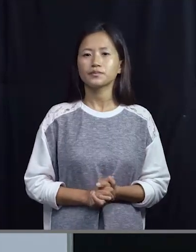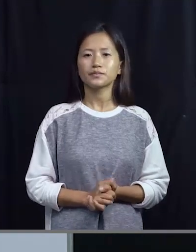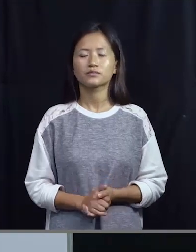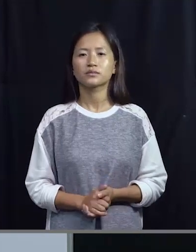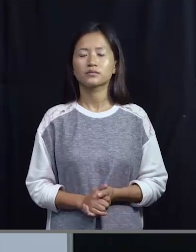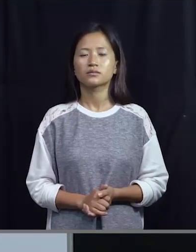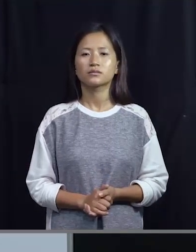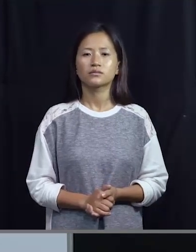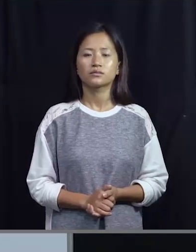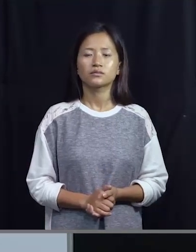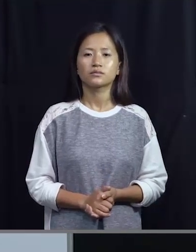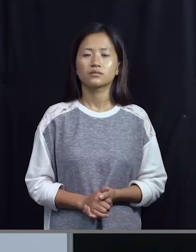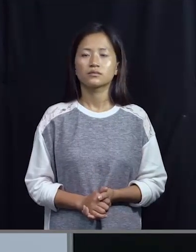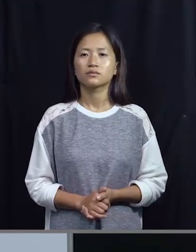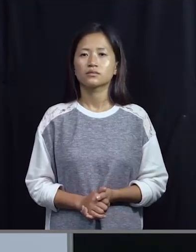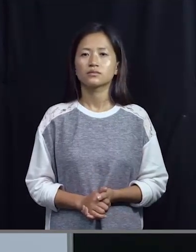So